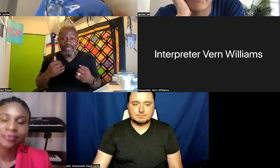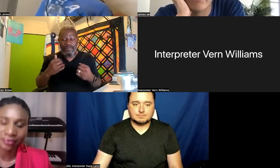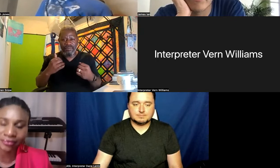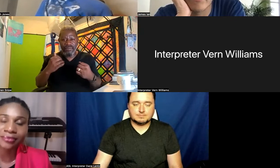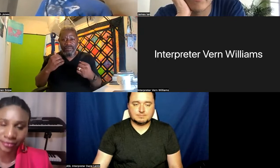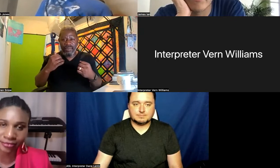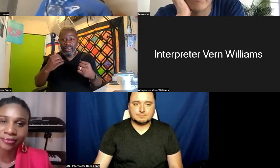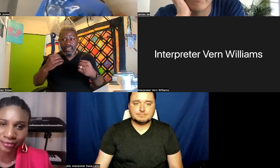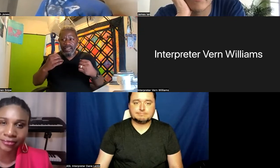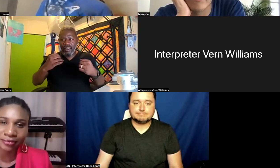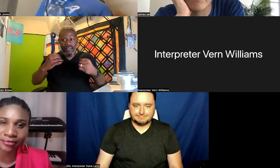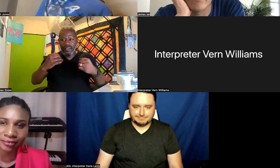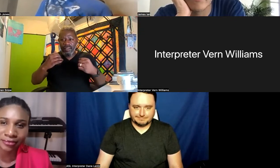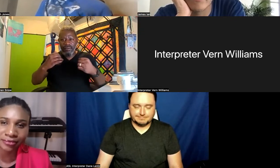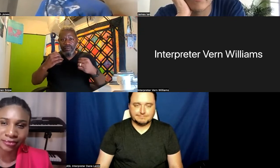I mean,